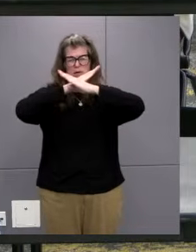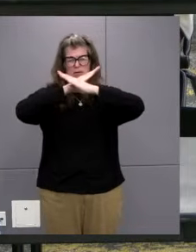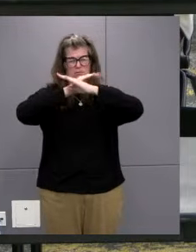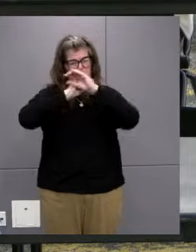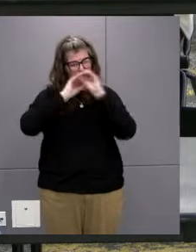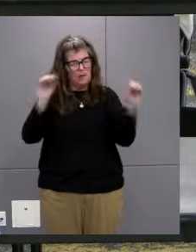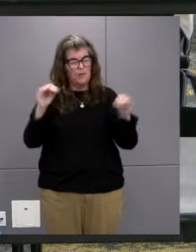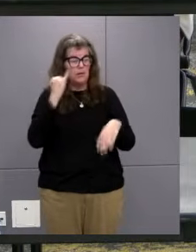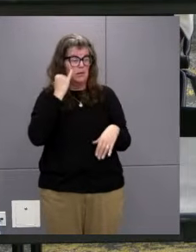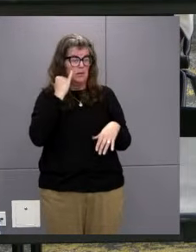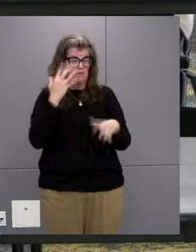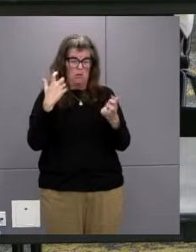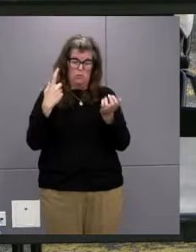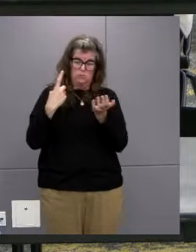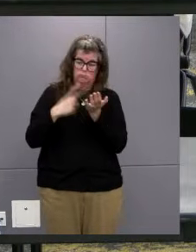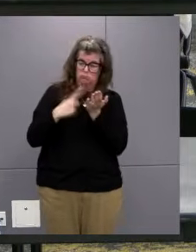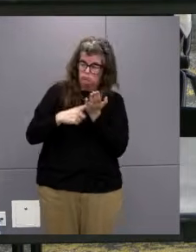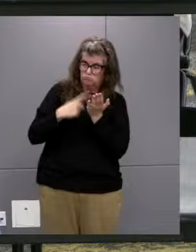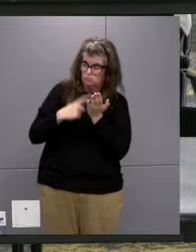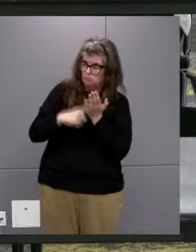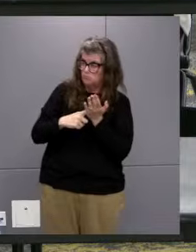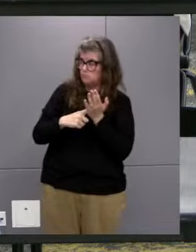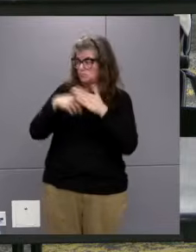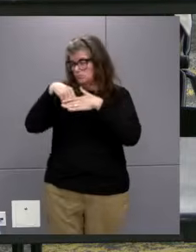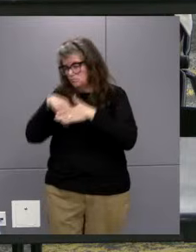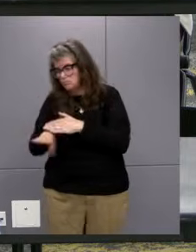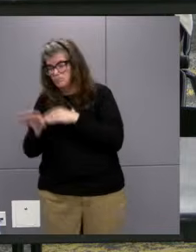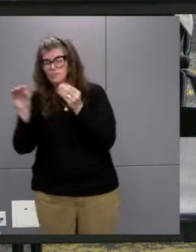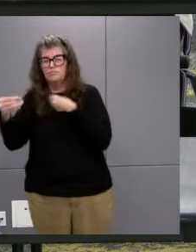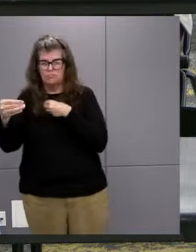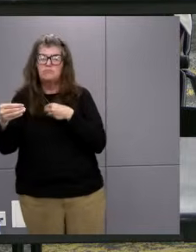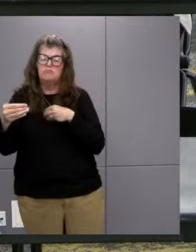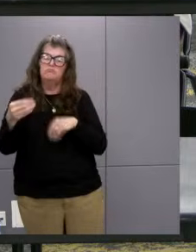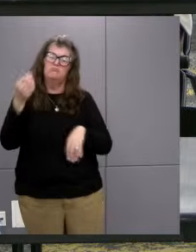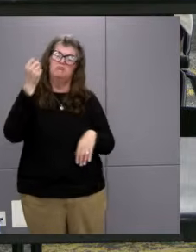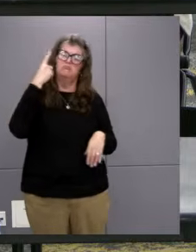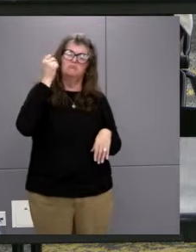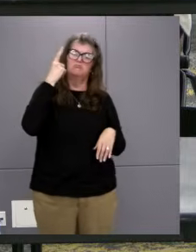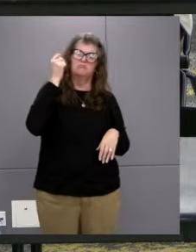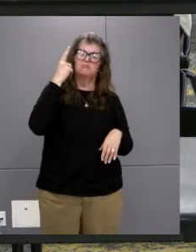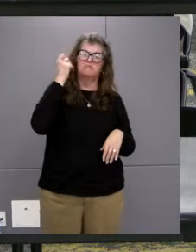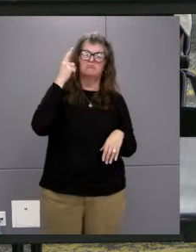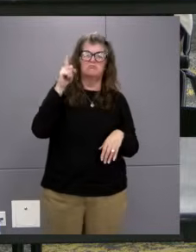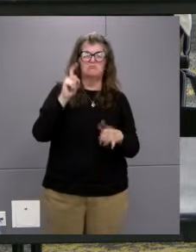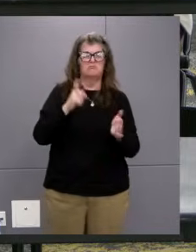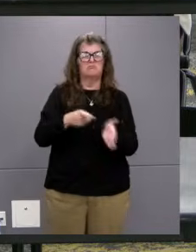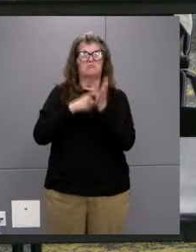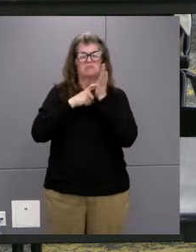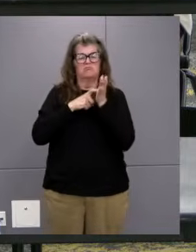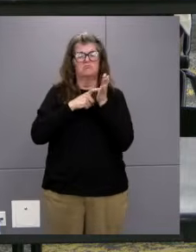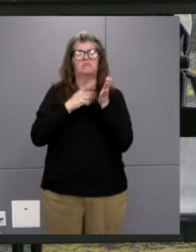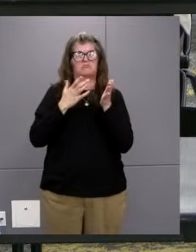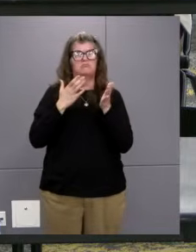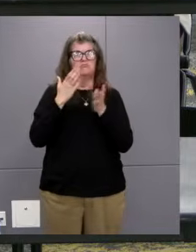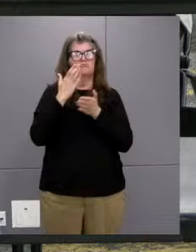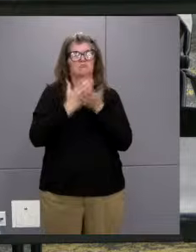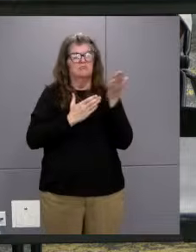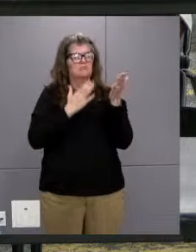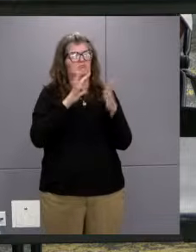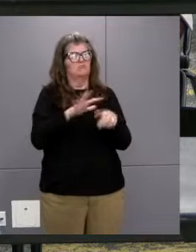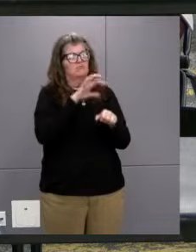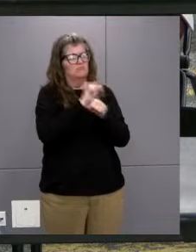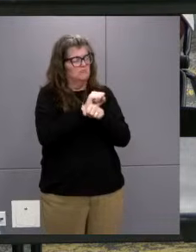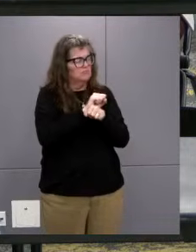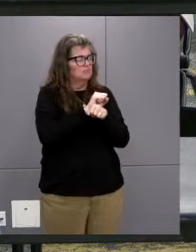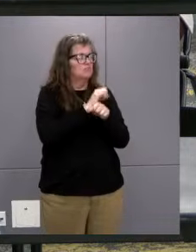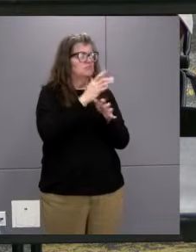to talk to the president or enter the president's office, then I understand that there should be, and absolutely